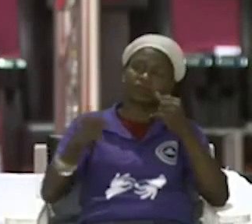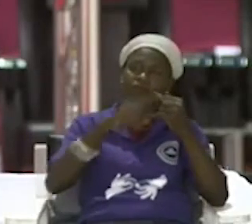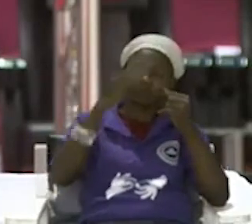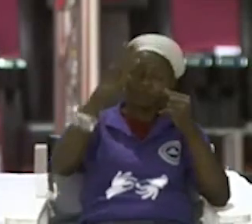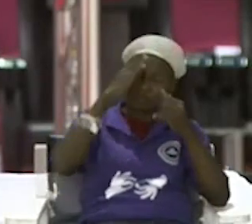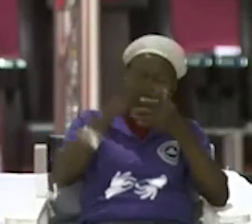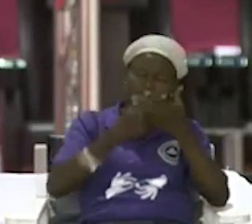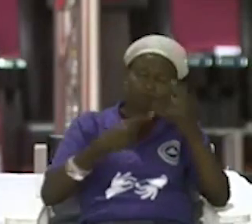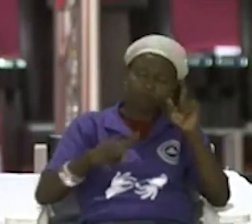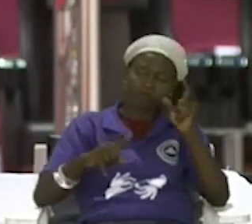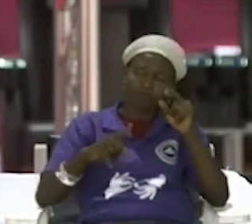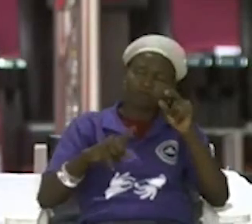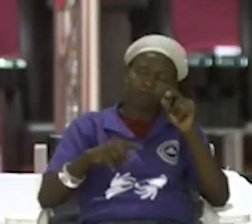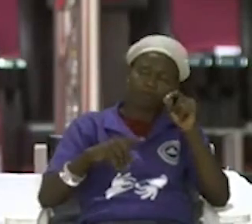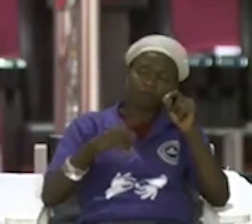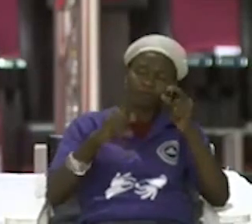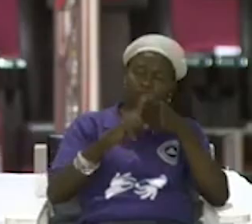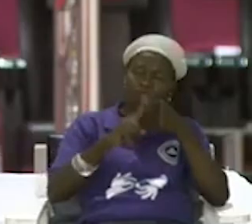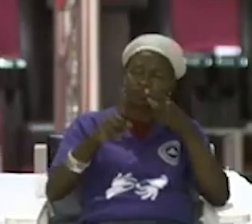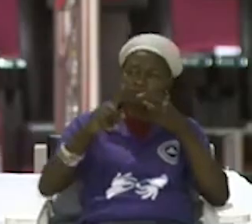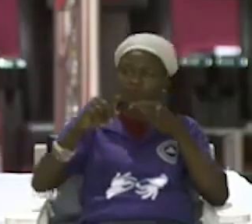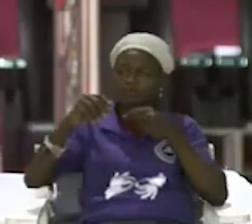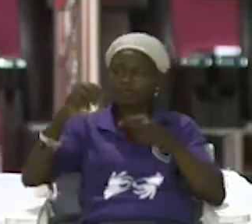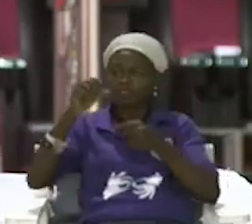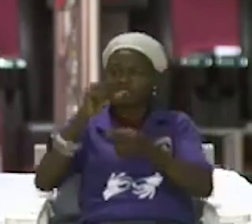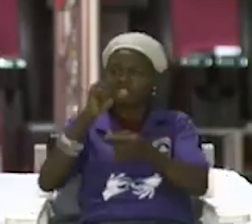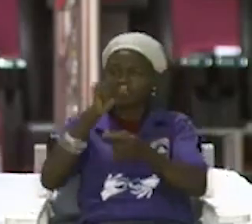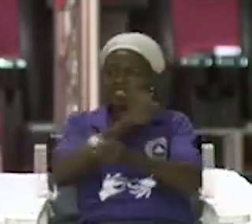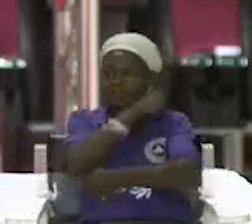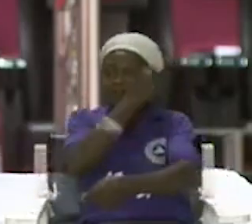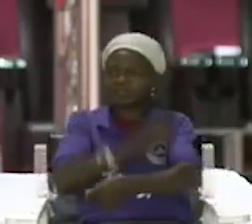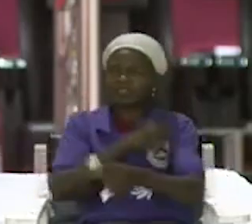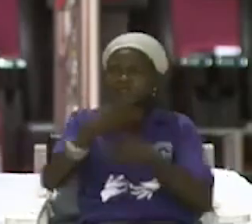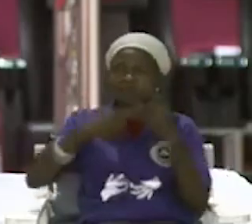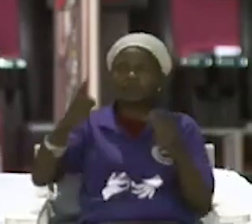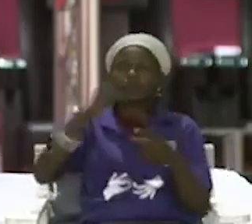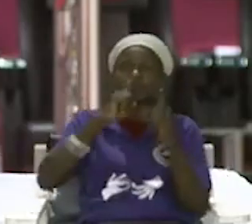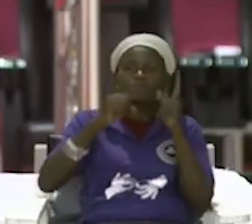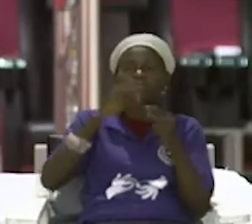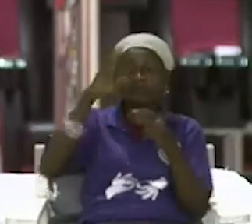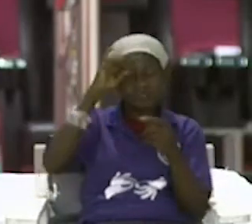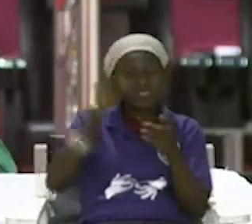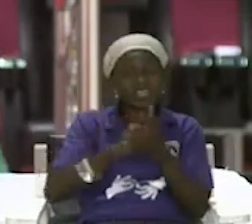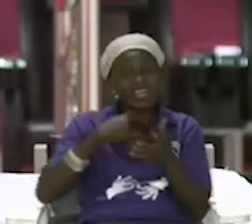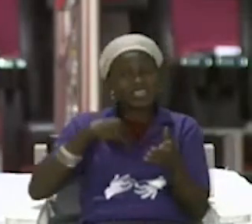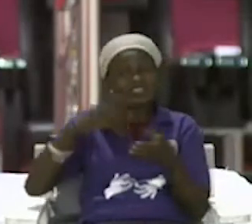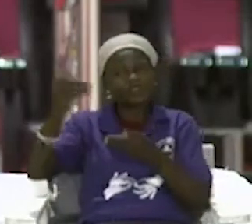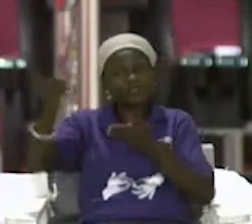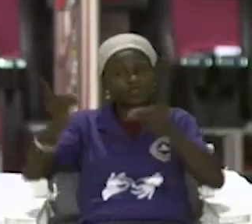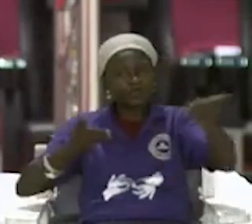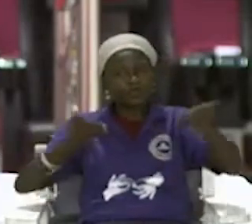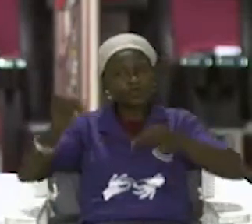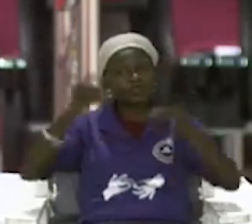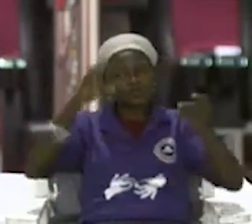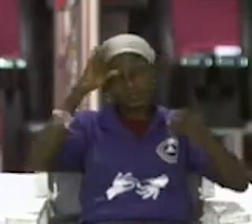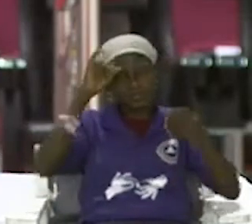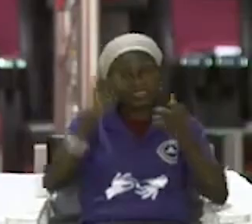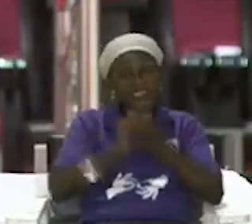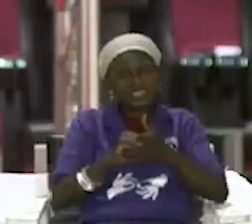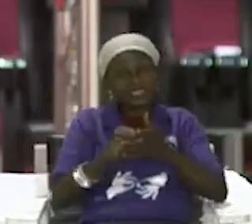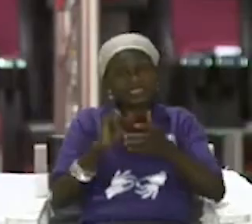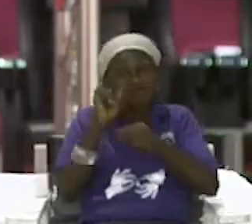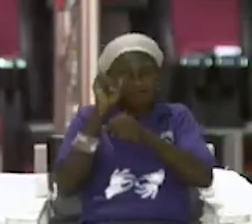happened to Samson. When you talk of a man who was dominant, who had dominion, a man who could